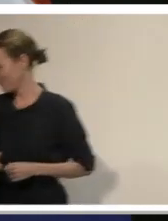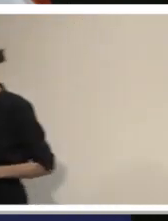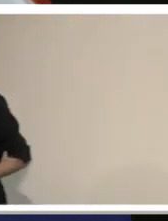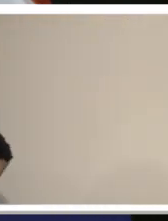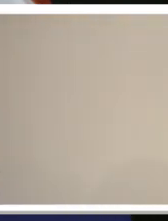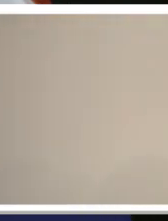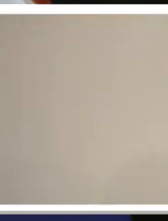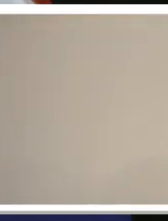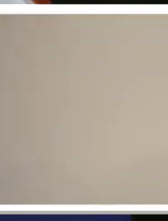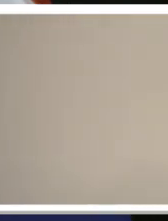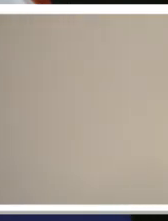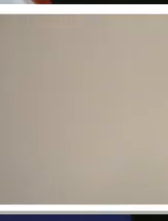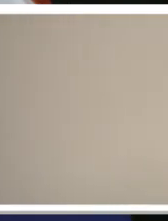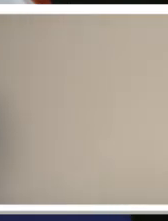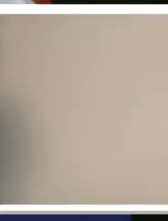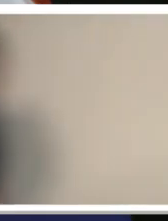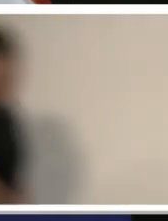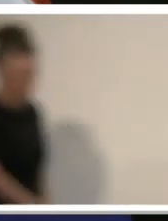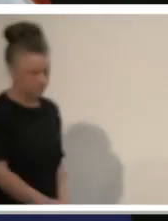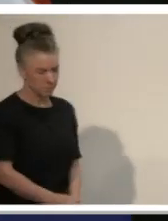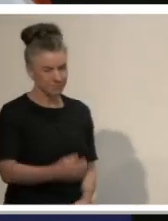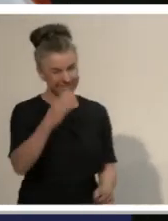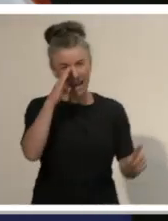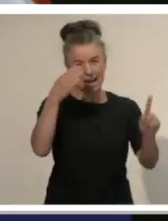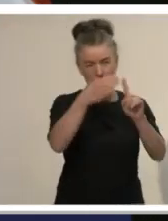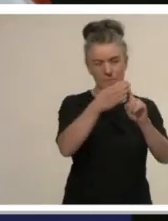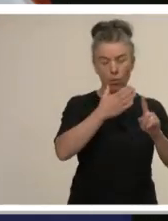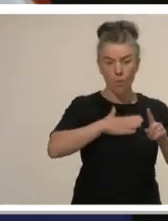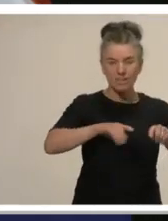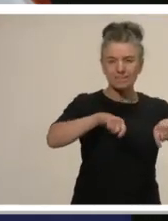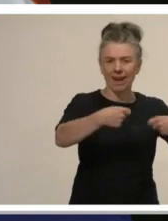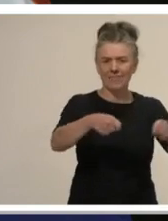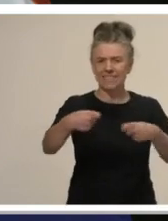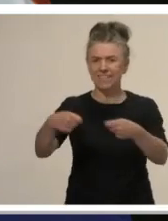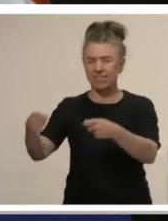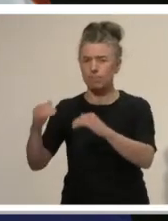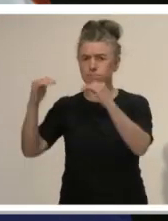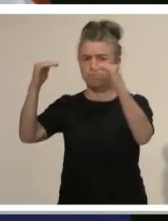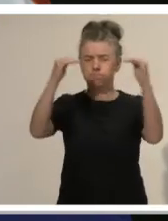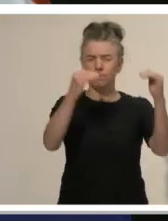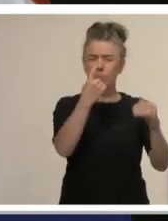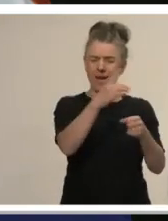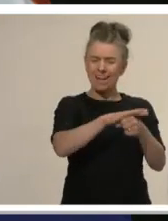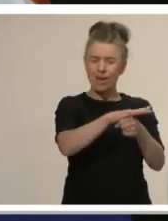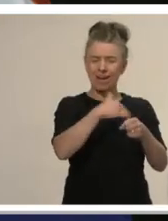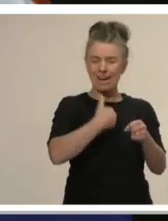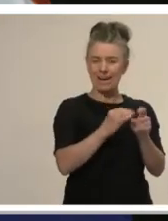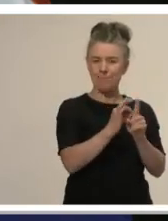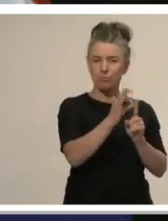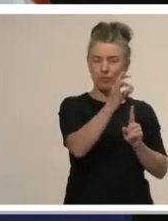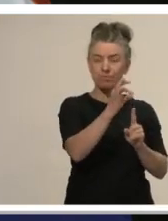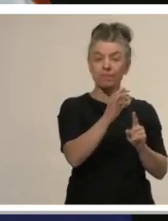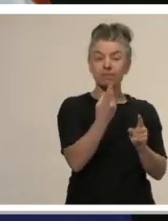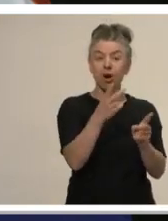distribution performing at the level we expect right now. One of the areas where we think that there has been a need to improve has been from